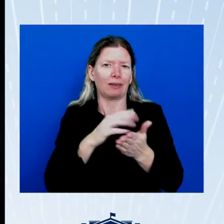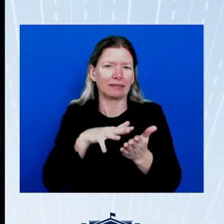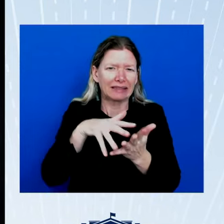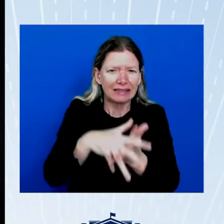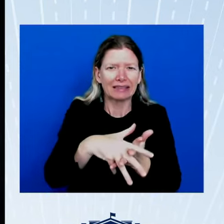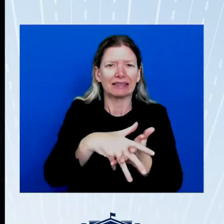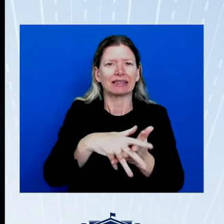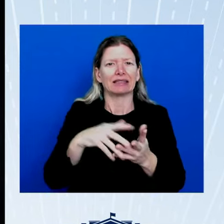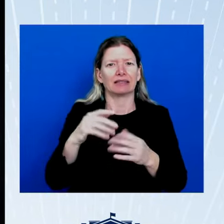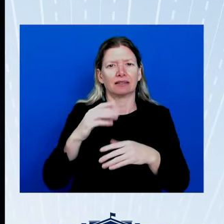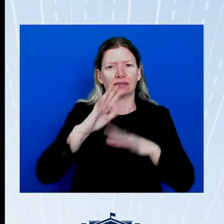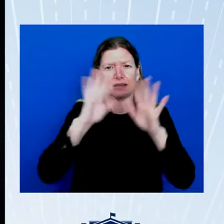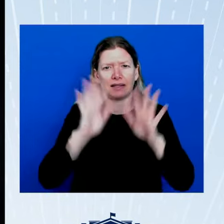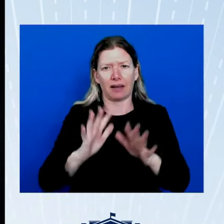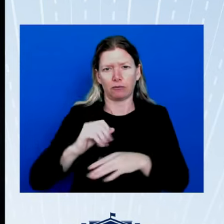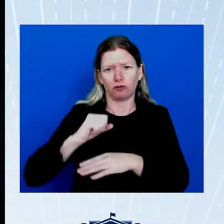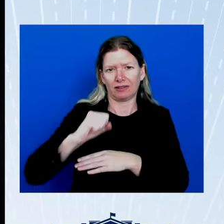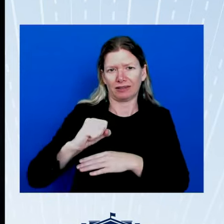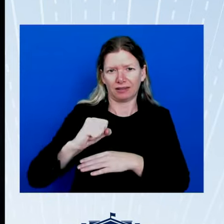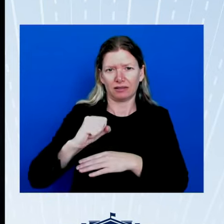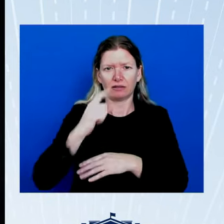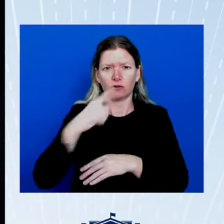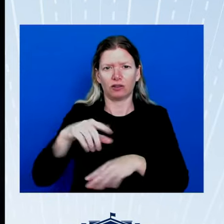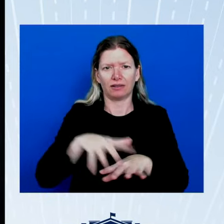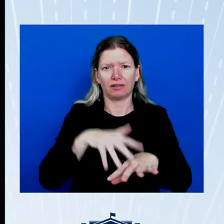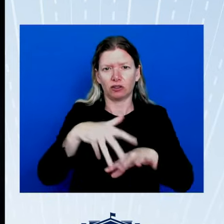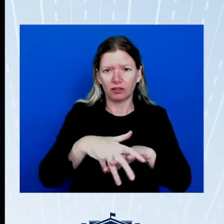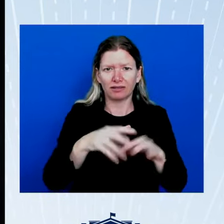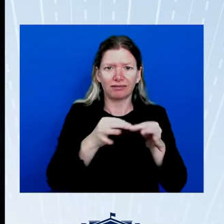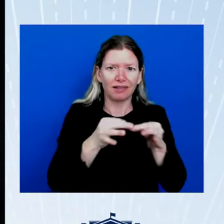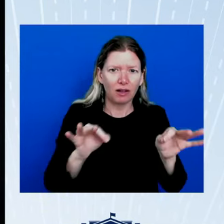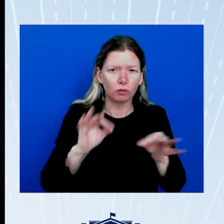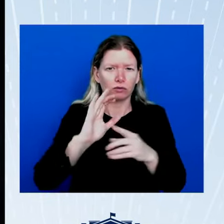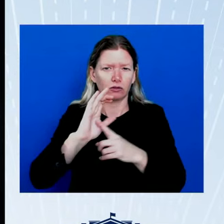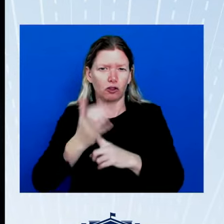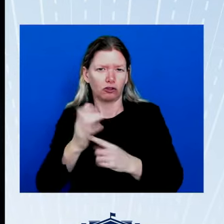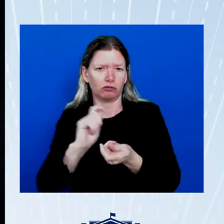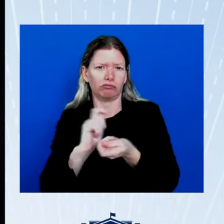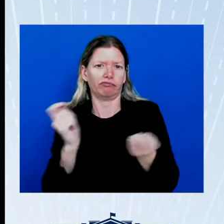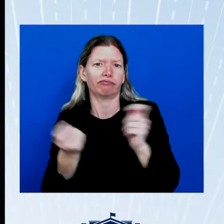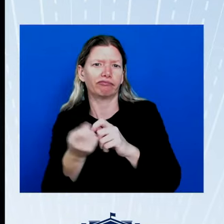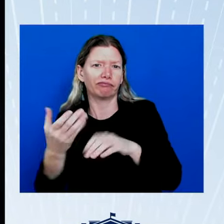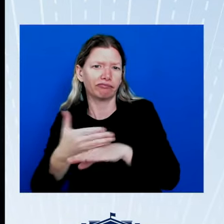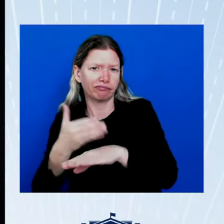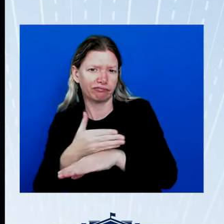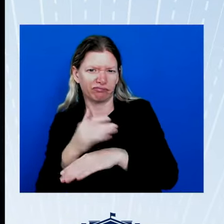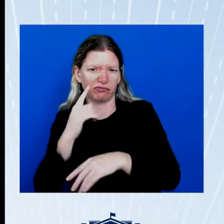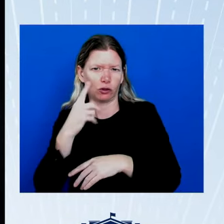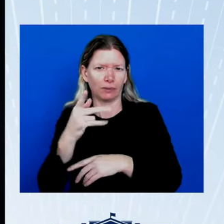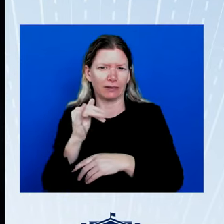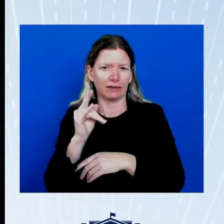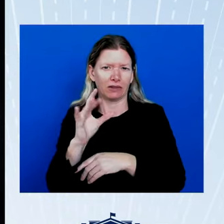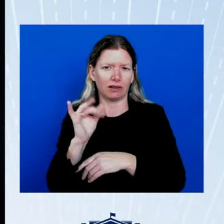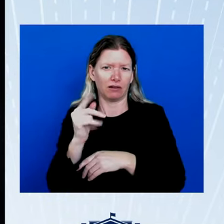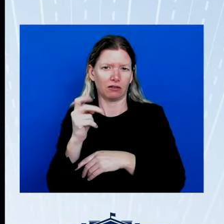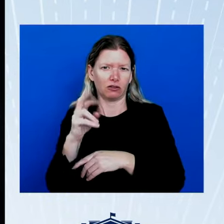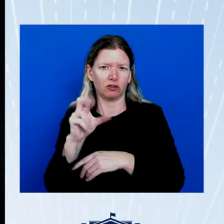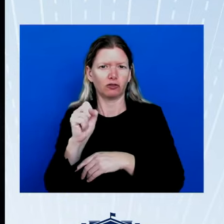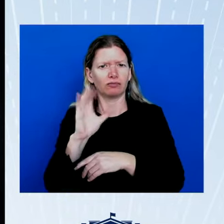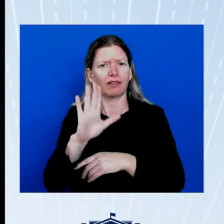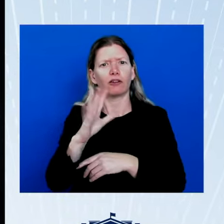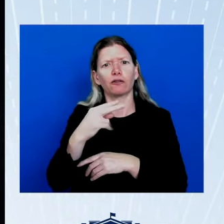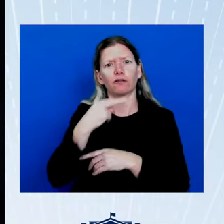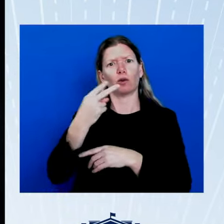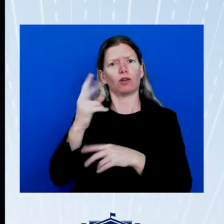Islander voices. Also, as it is Anapizi Week, I am pleased to say the initiative will support research